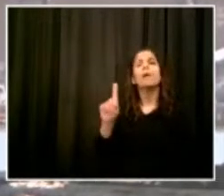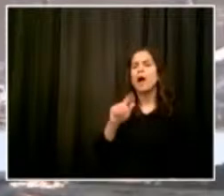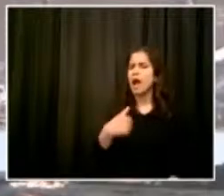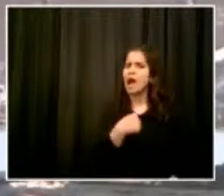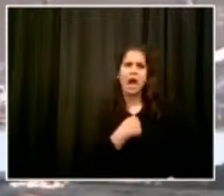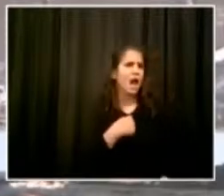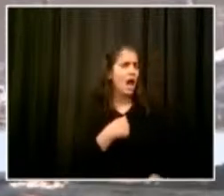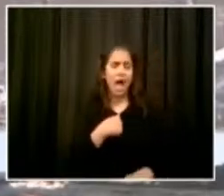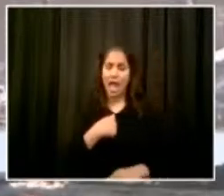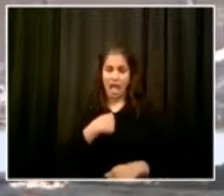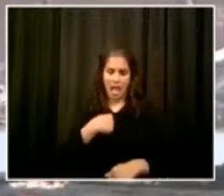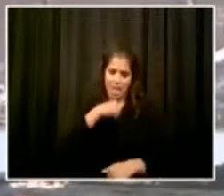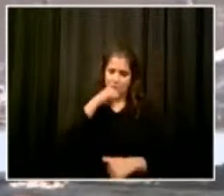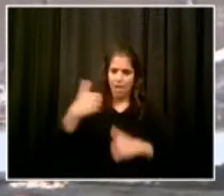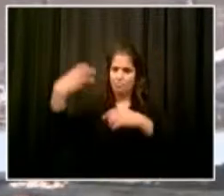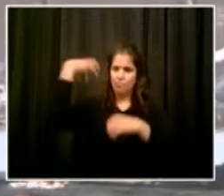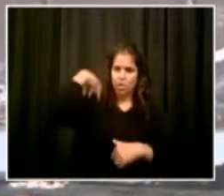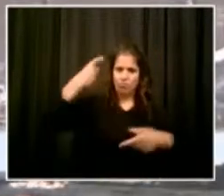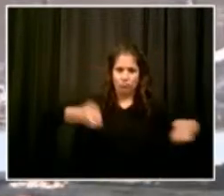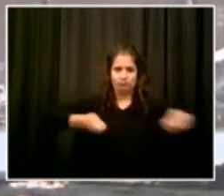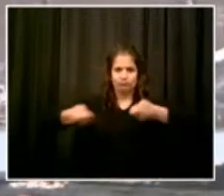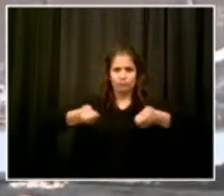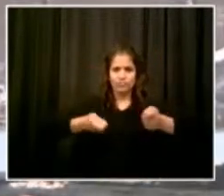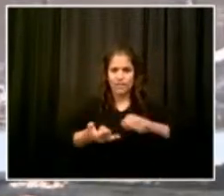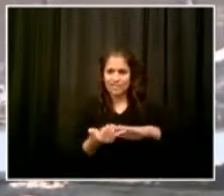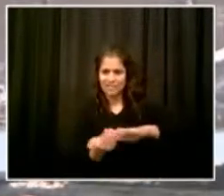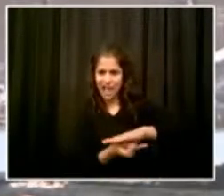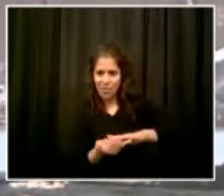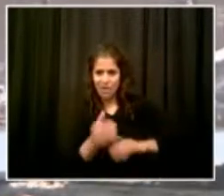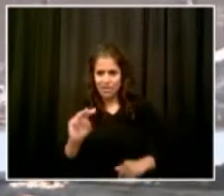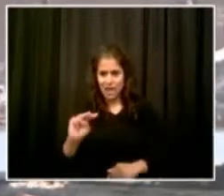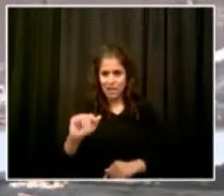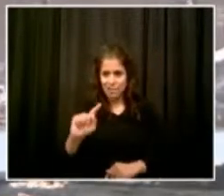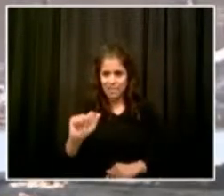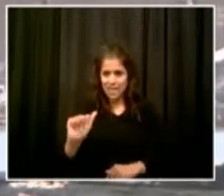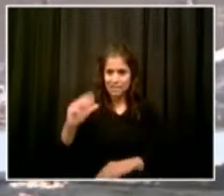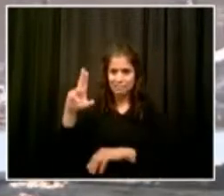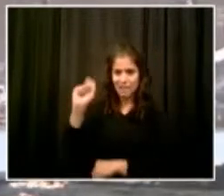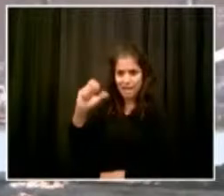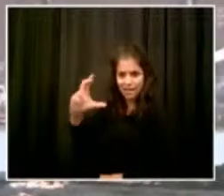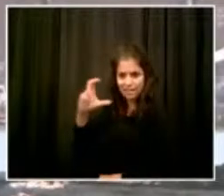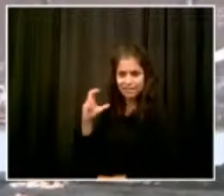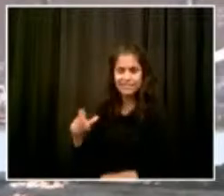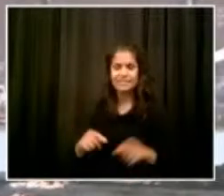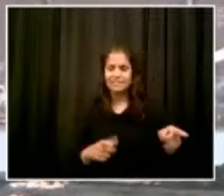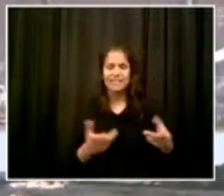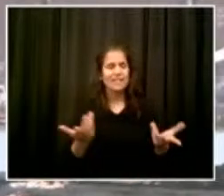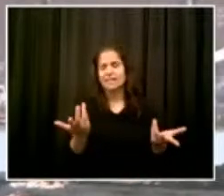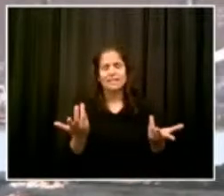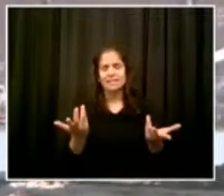feeling comfortable, and I absolutely will take the subway to show people I'm comfortable.